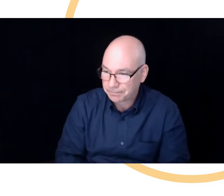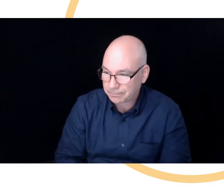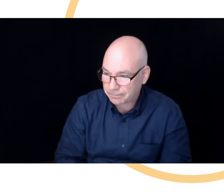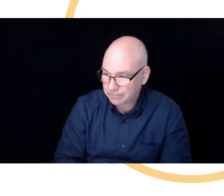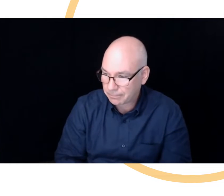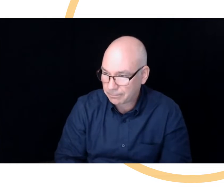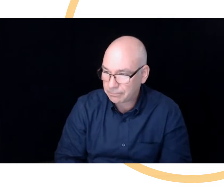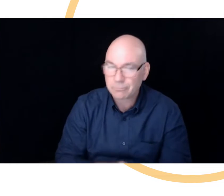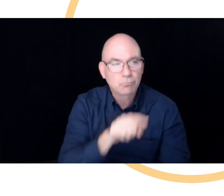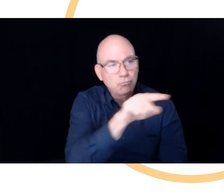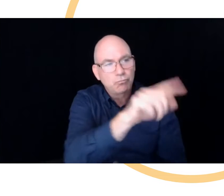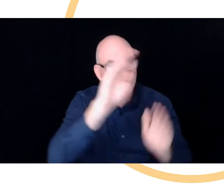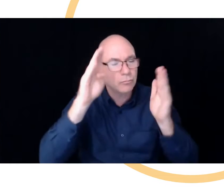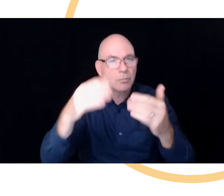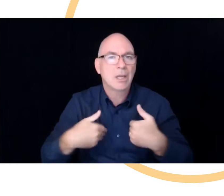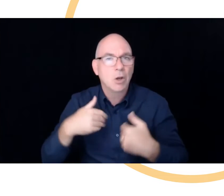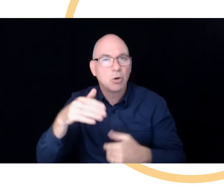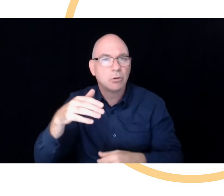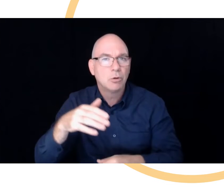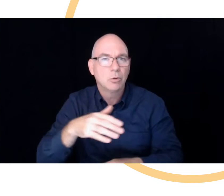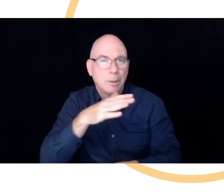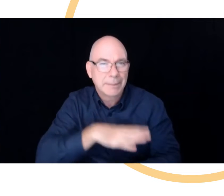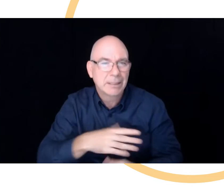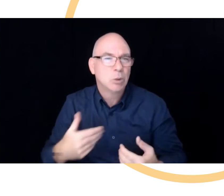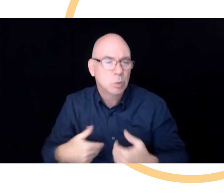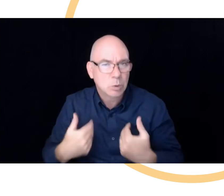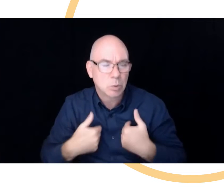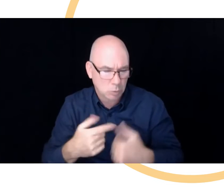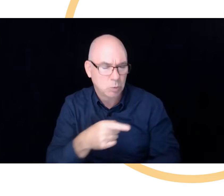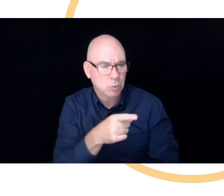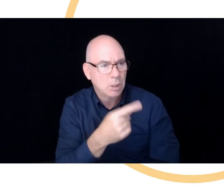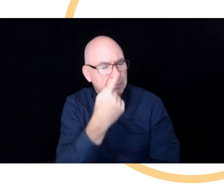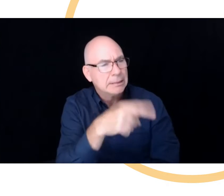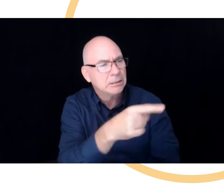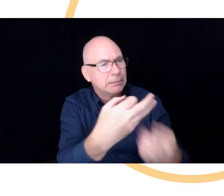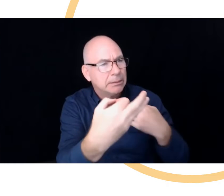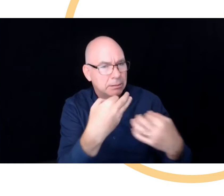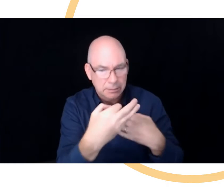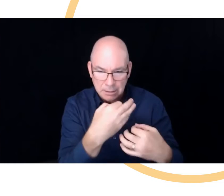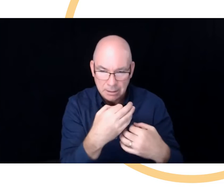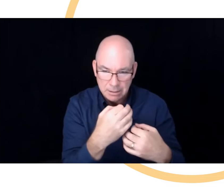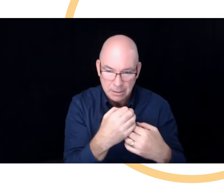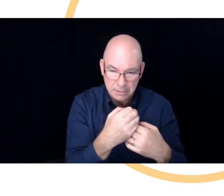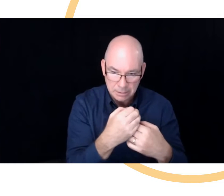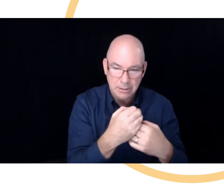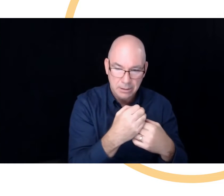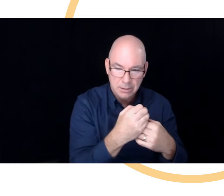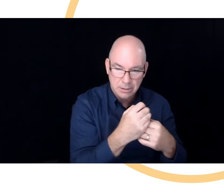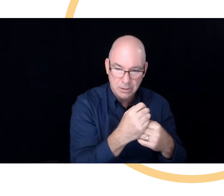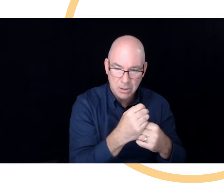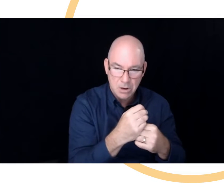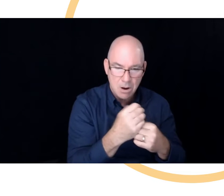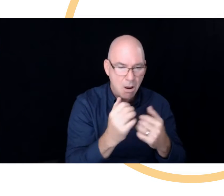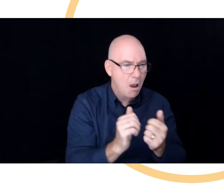adults and youth population, can you tell us a bit more about some of the important things that adults can do to